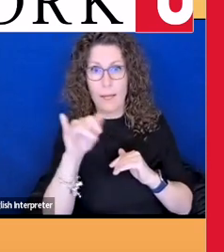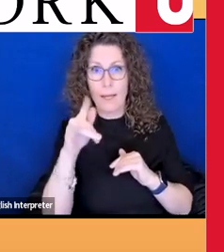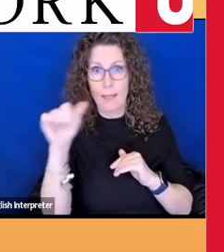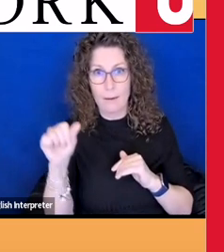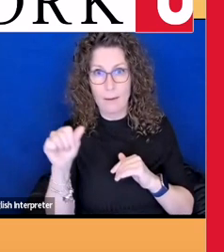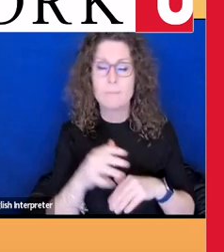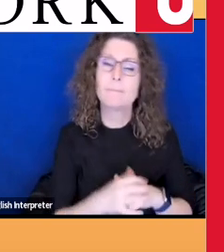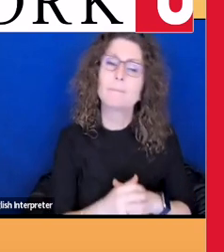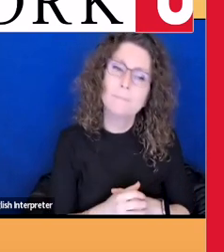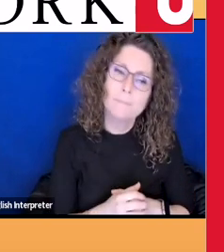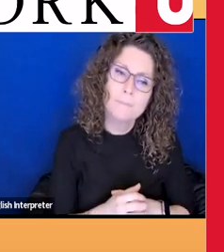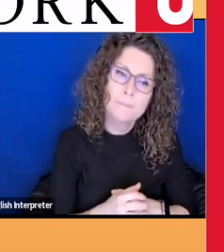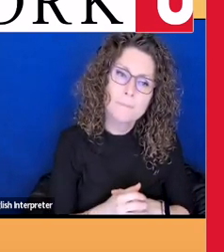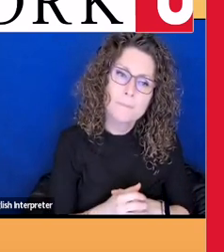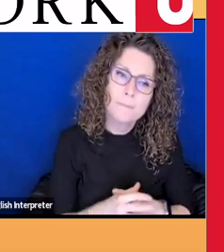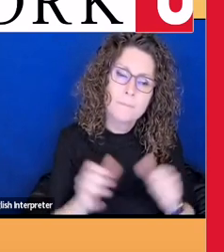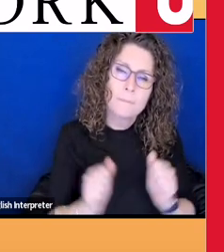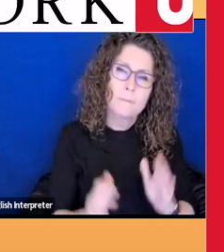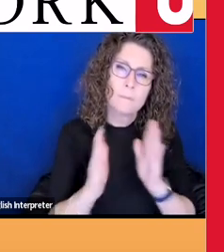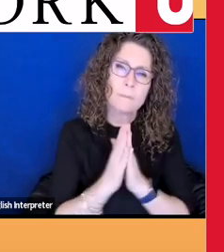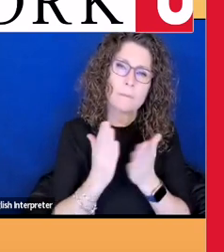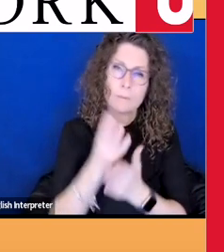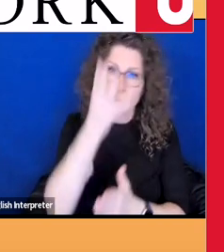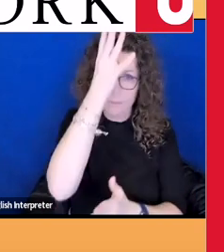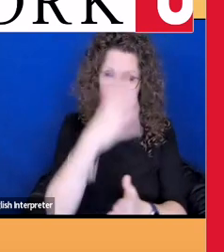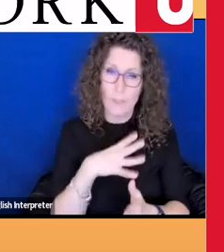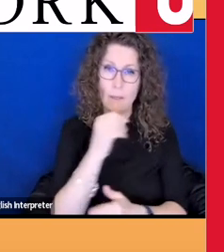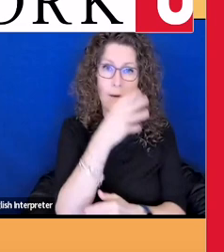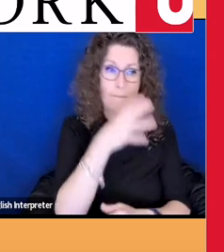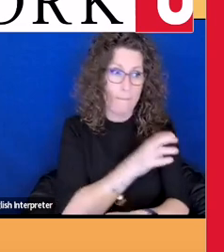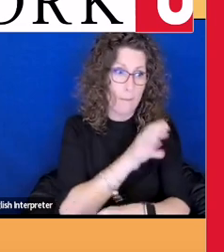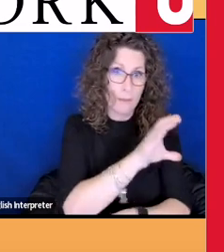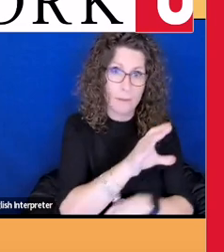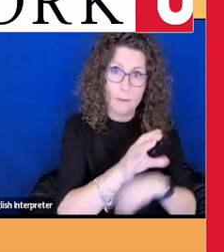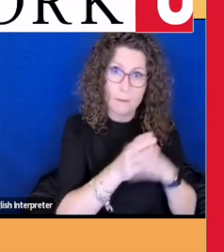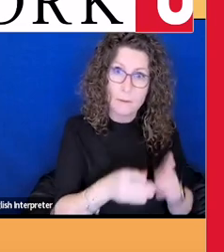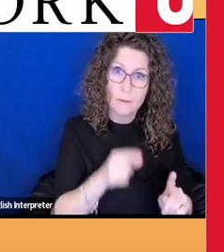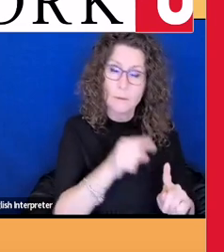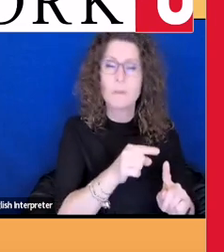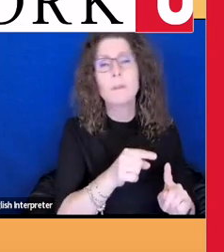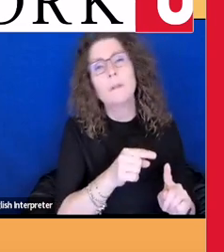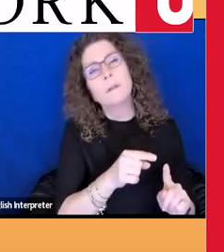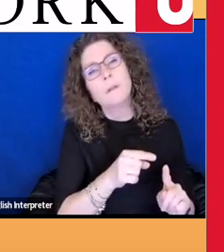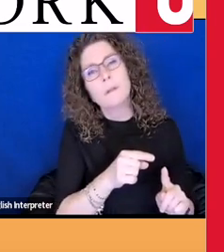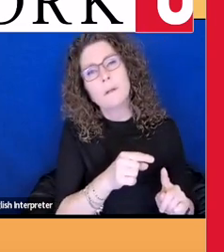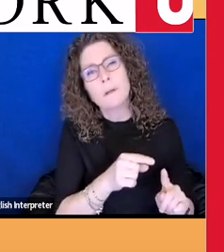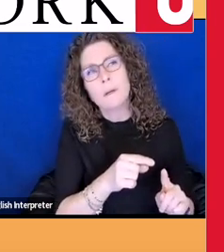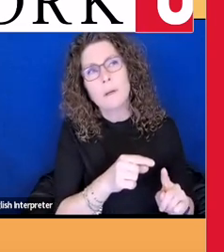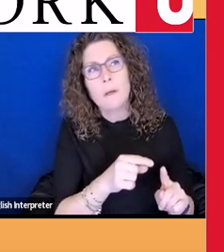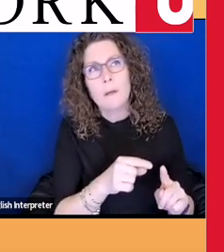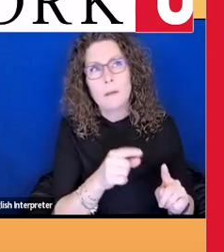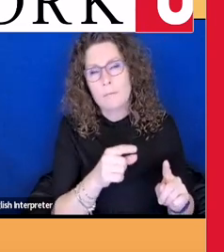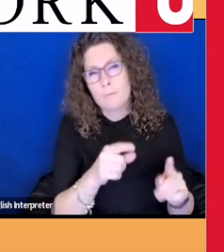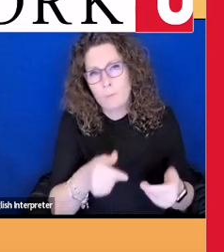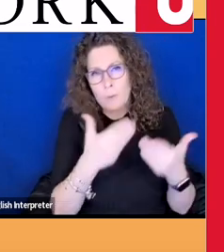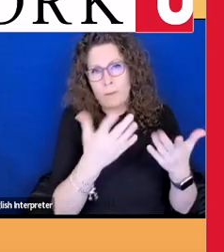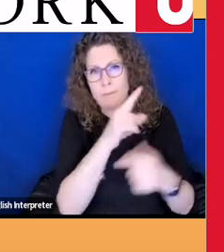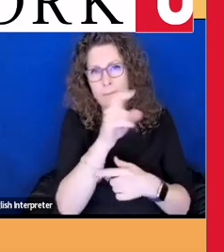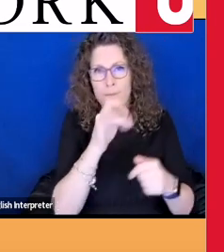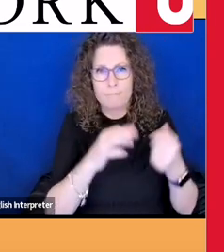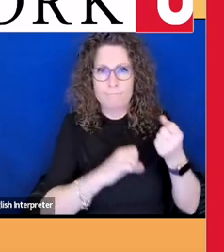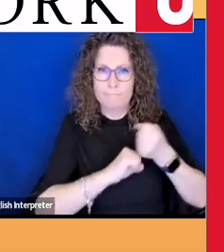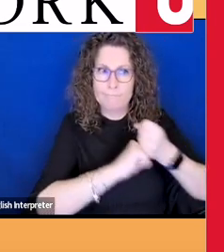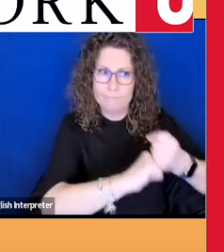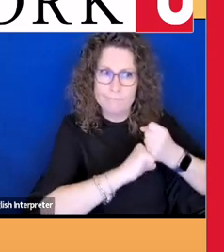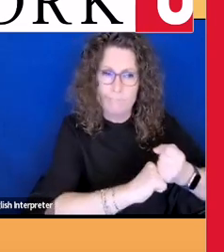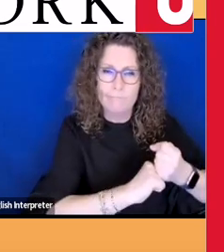Thus, the question about men and feminism points to an expansive reframing as a question about solidarity, not